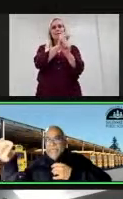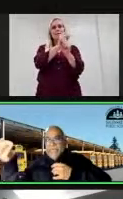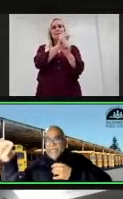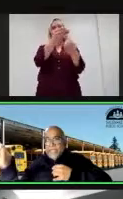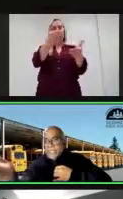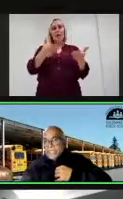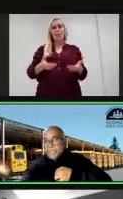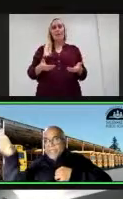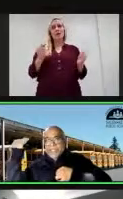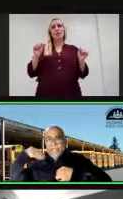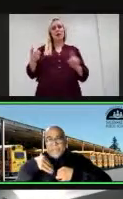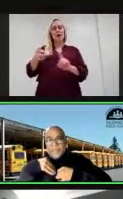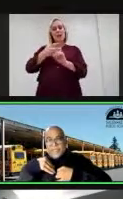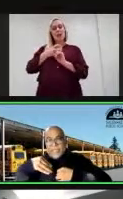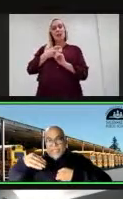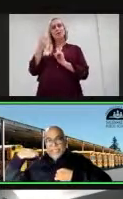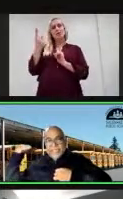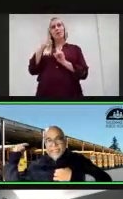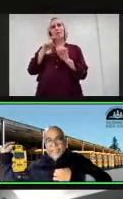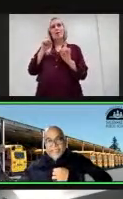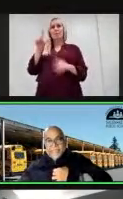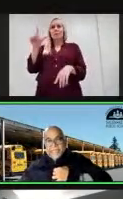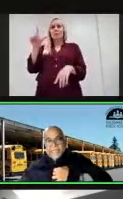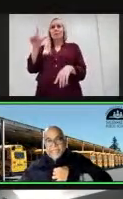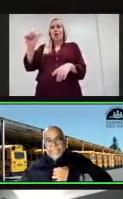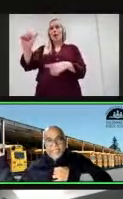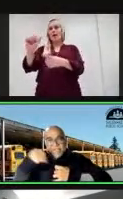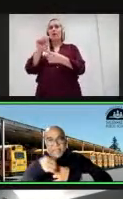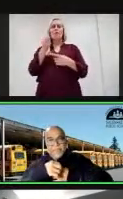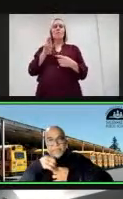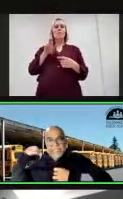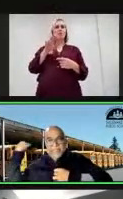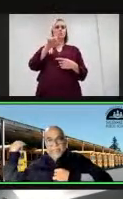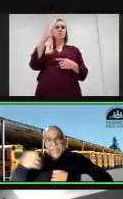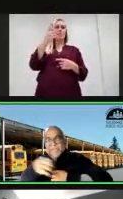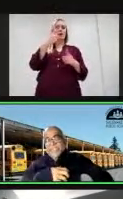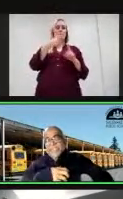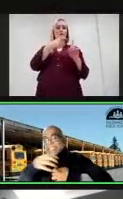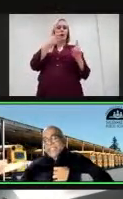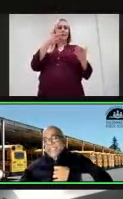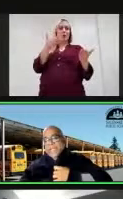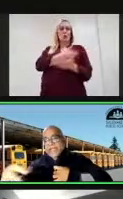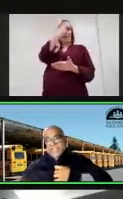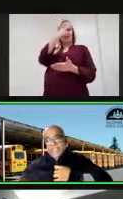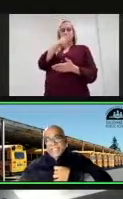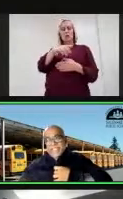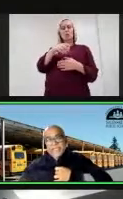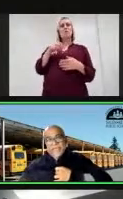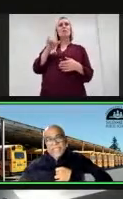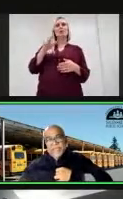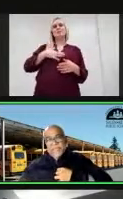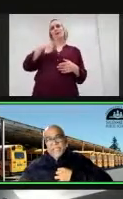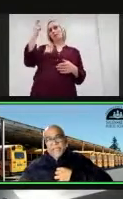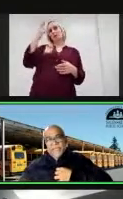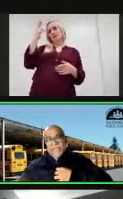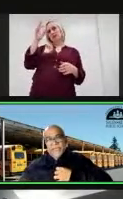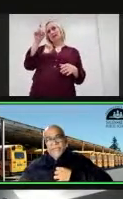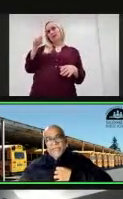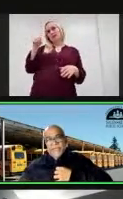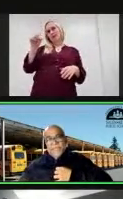we can attract somebody, say, from Los Angeles or somebody else from New Mexico or someone. That's the reason I was suggesting we need to pay